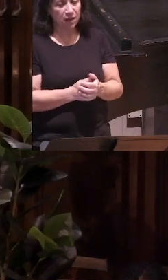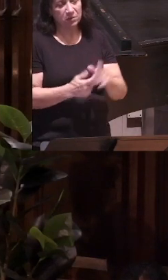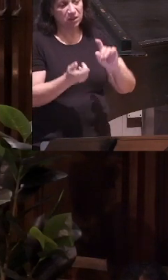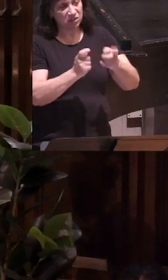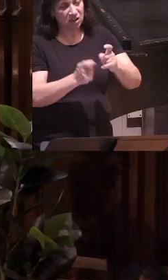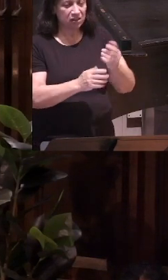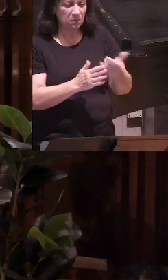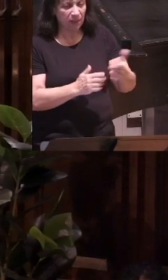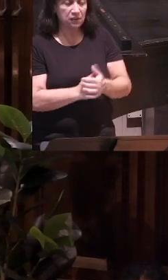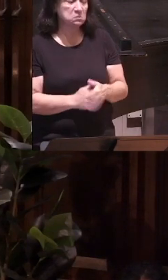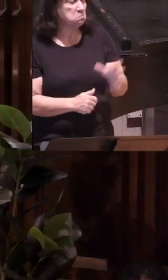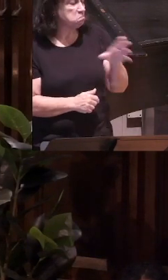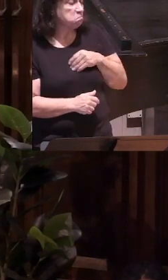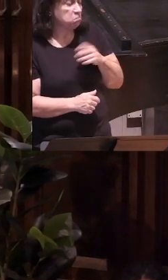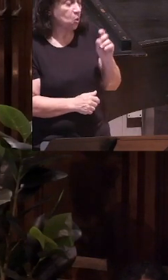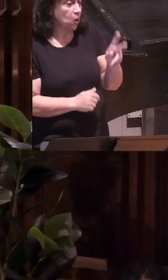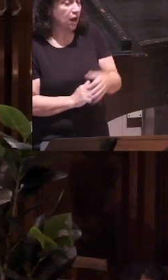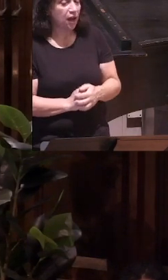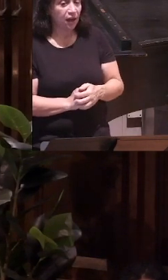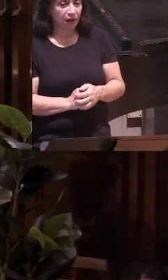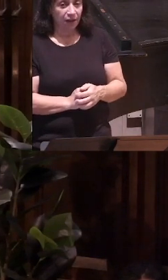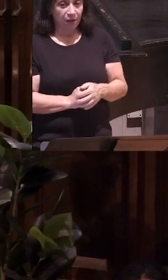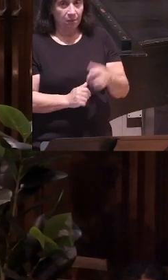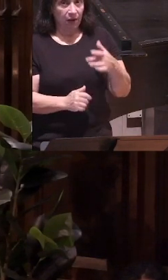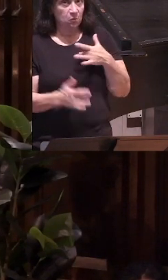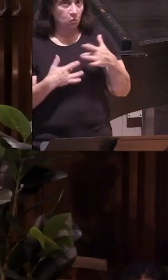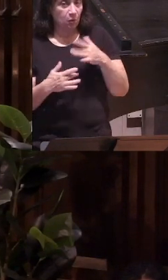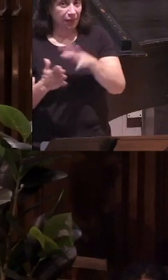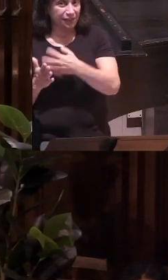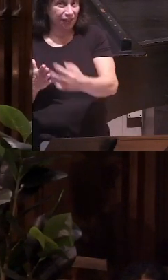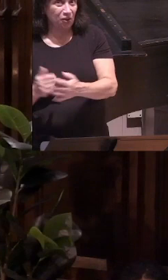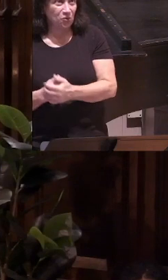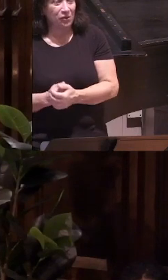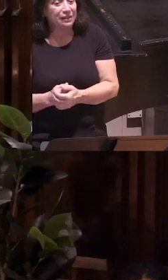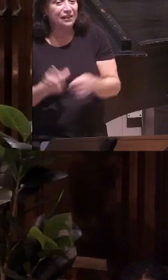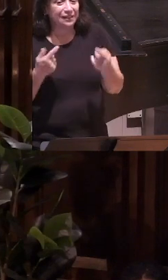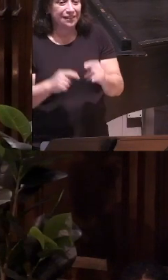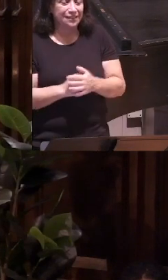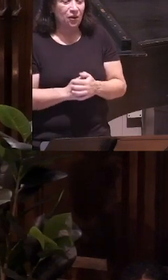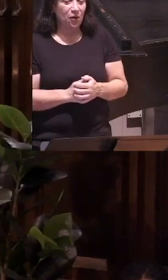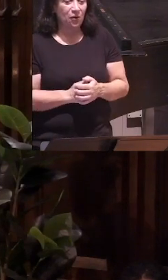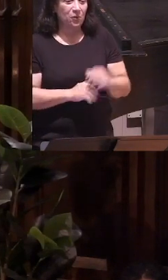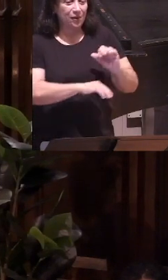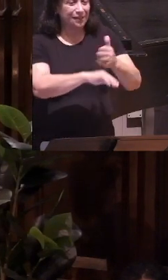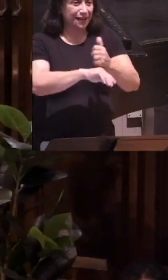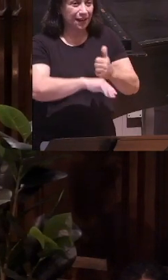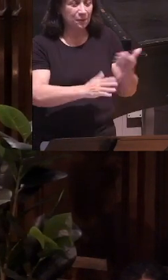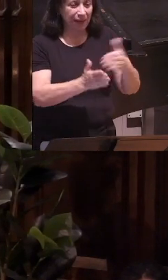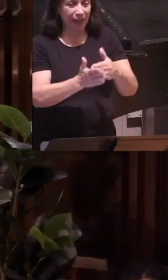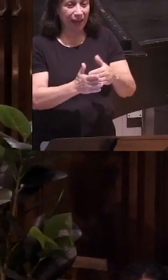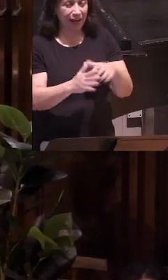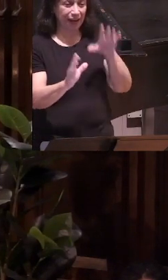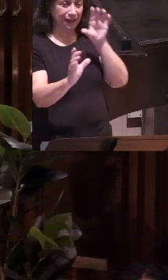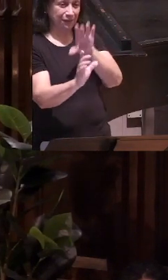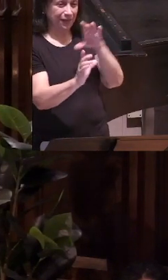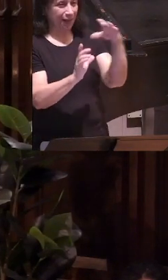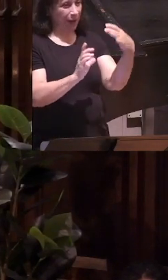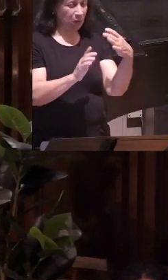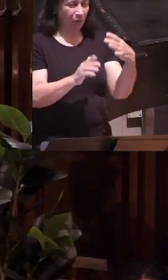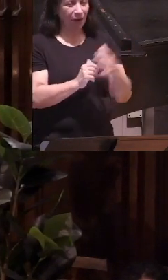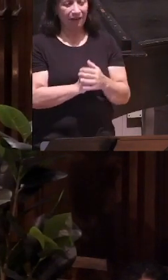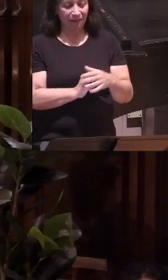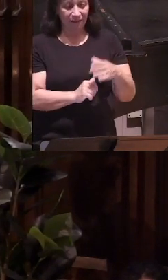So I said, okay, but of course I'm worried about a schedule. So while we're resetting and getting other angles in front of the trainer